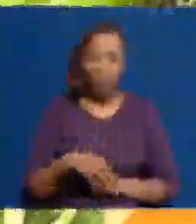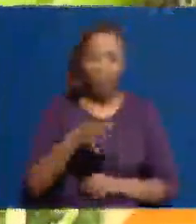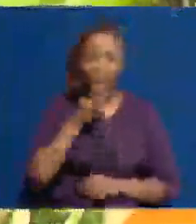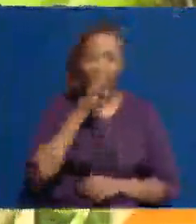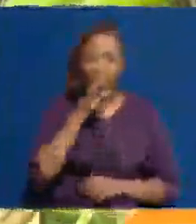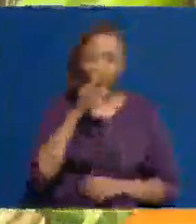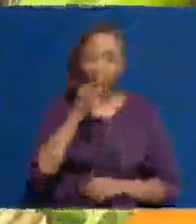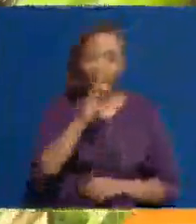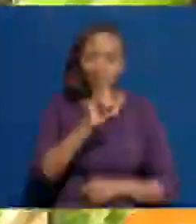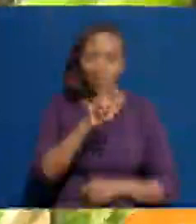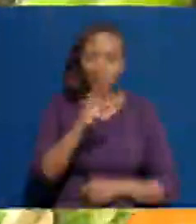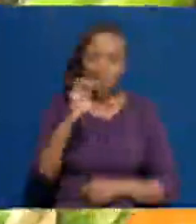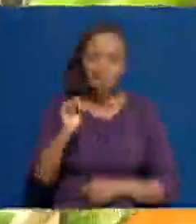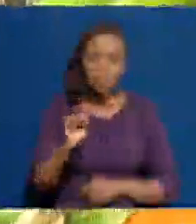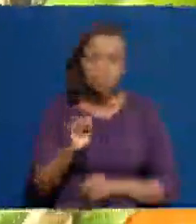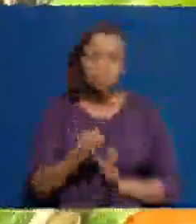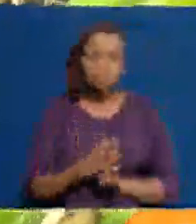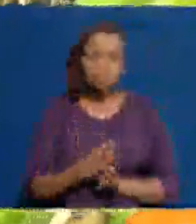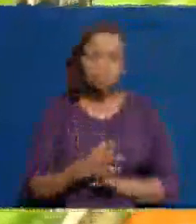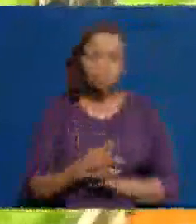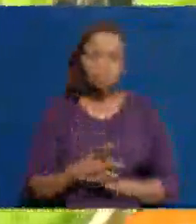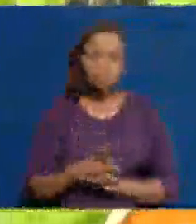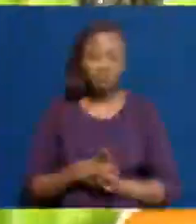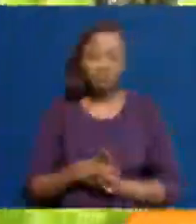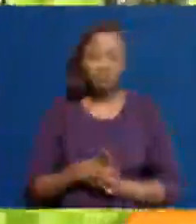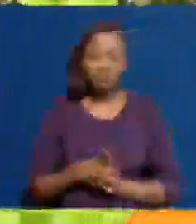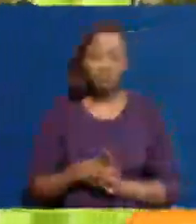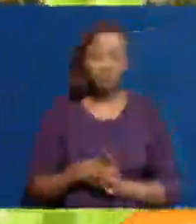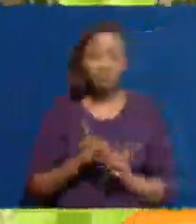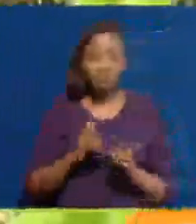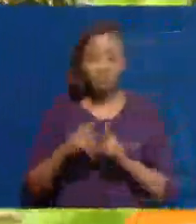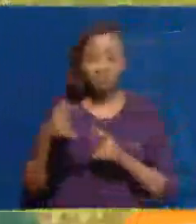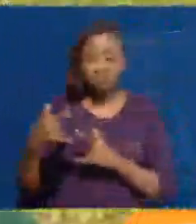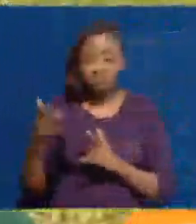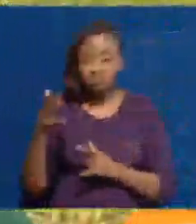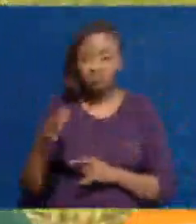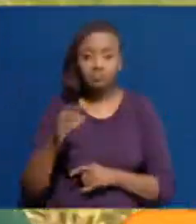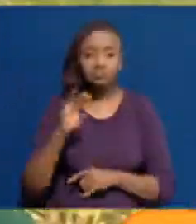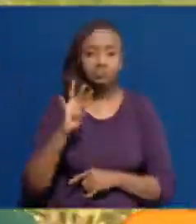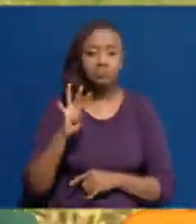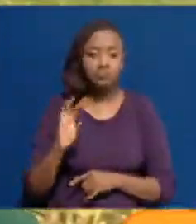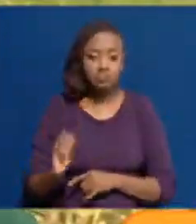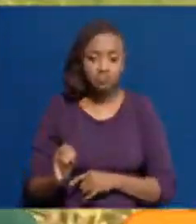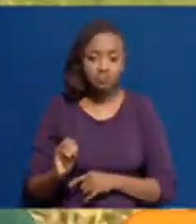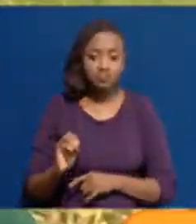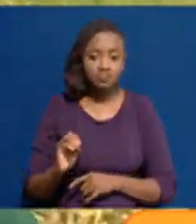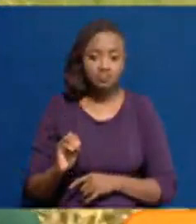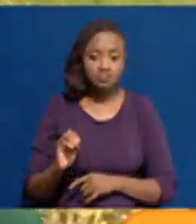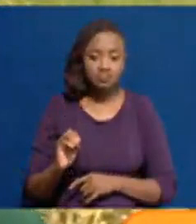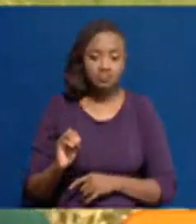year. And the deficit is about 40 million metric tons.